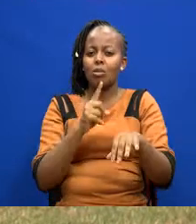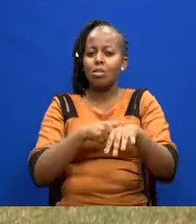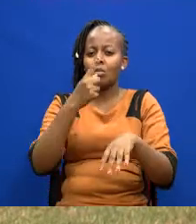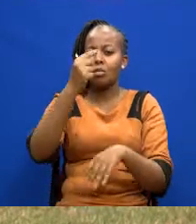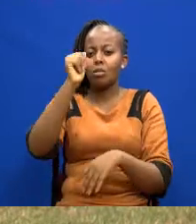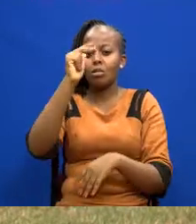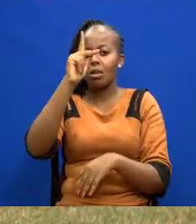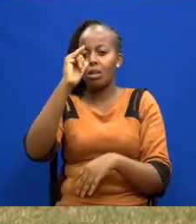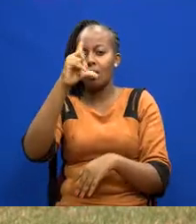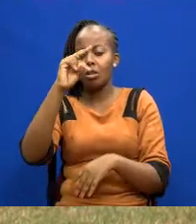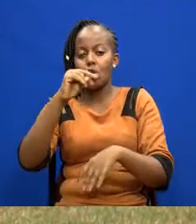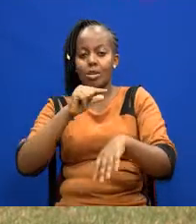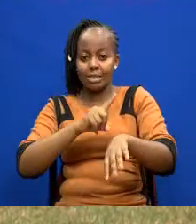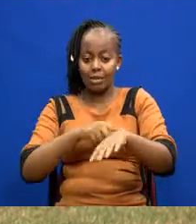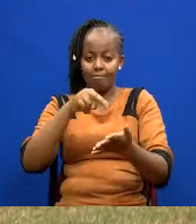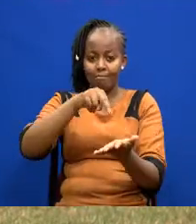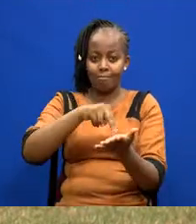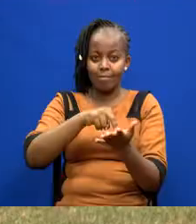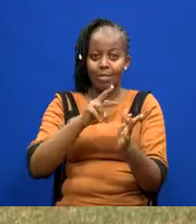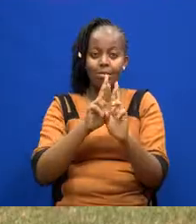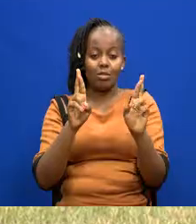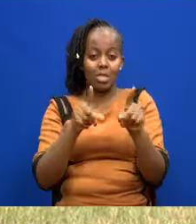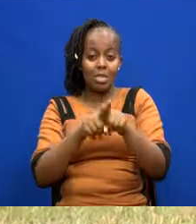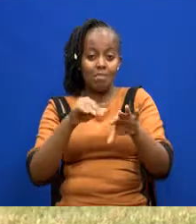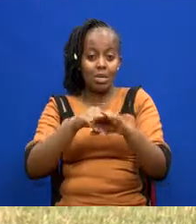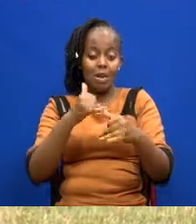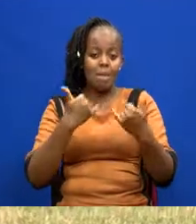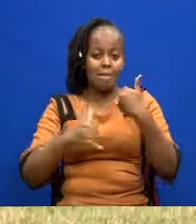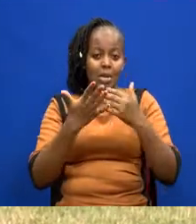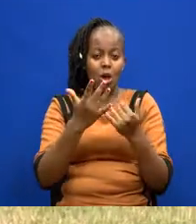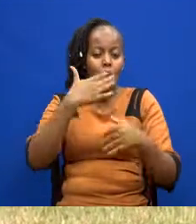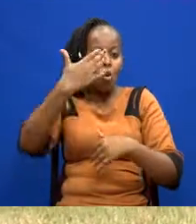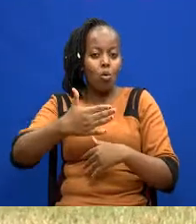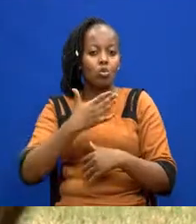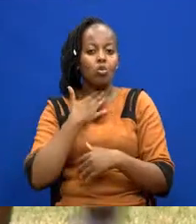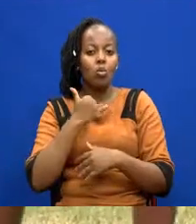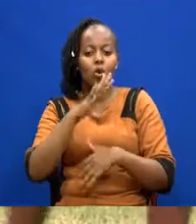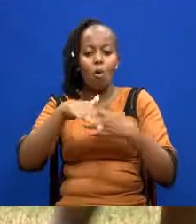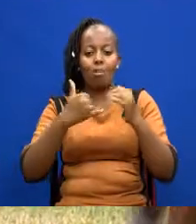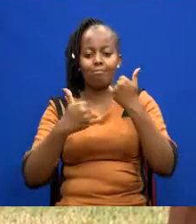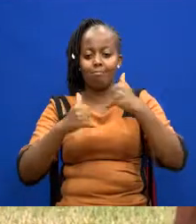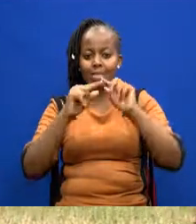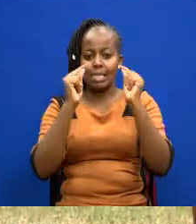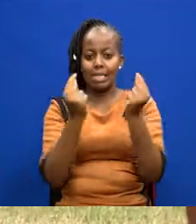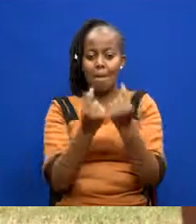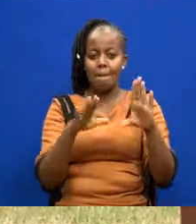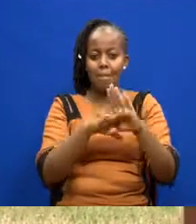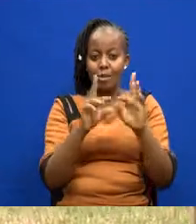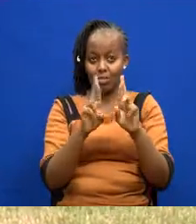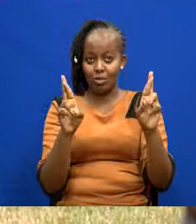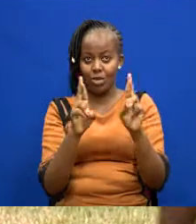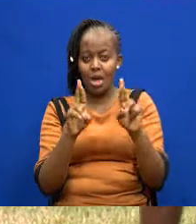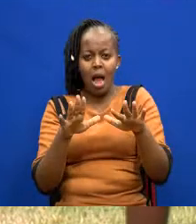Tackling on the feet is now the real deal in tackling in rugby. So you always want your players to be ready for